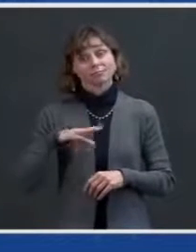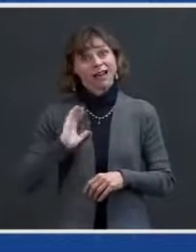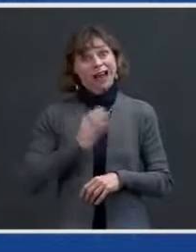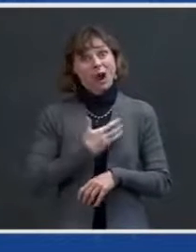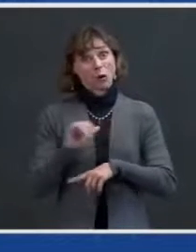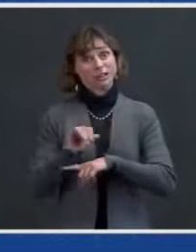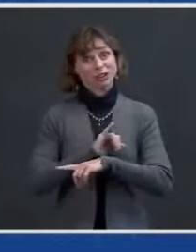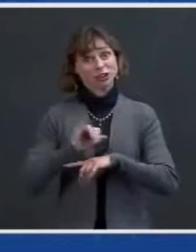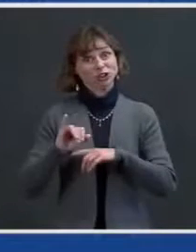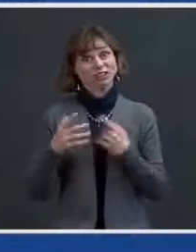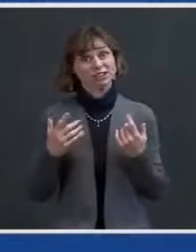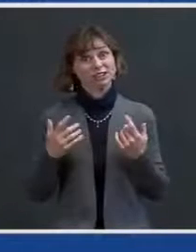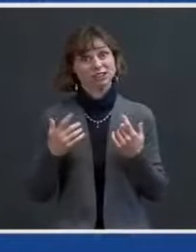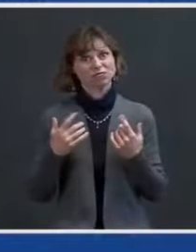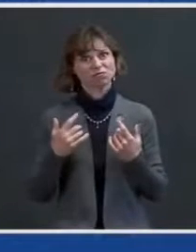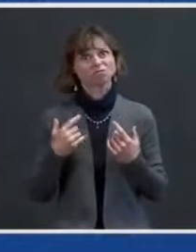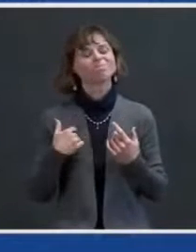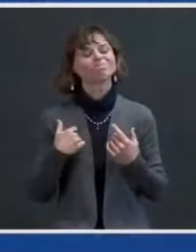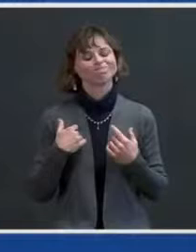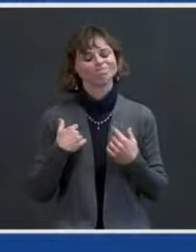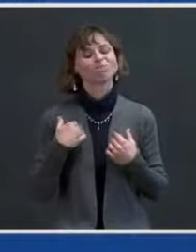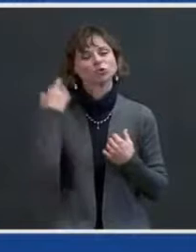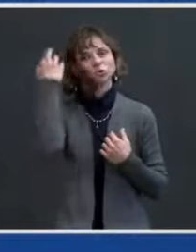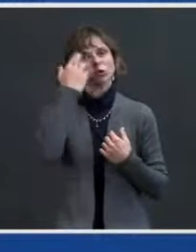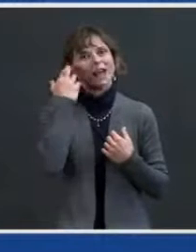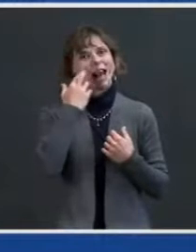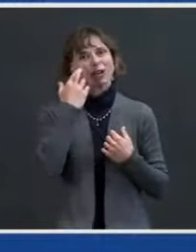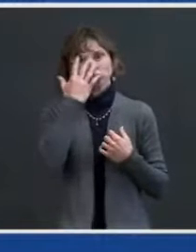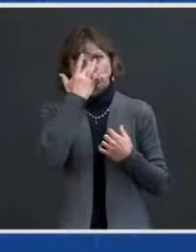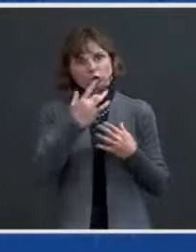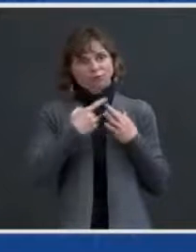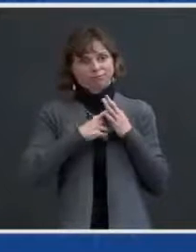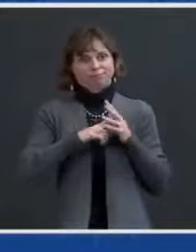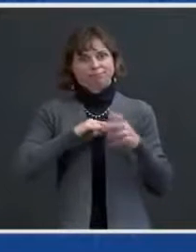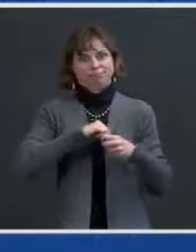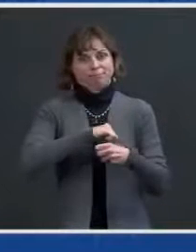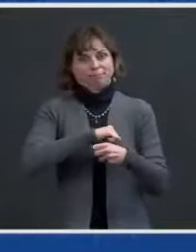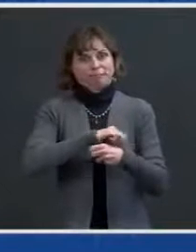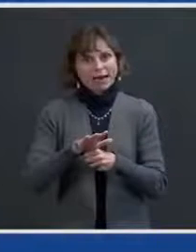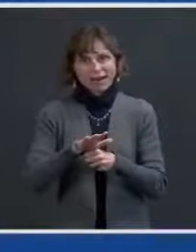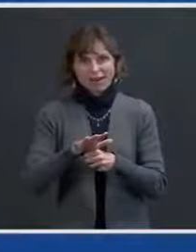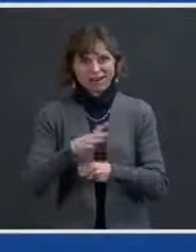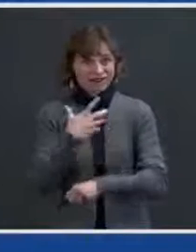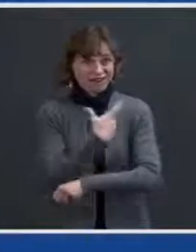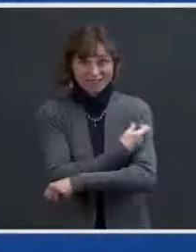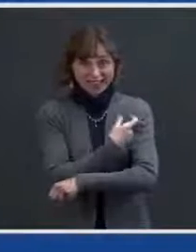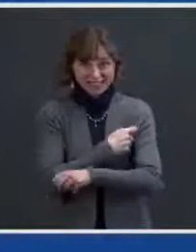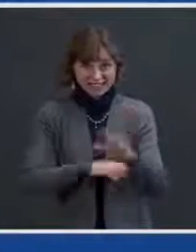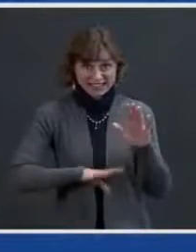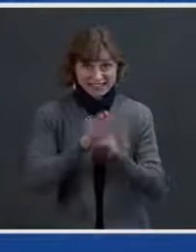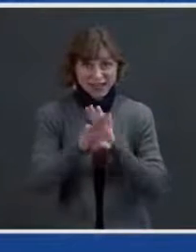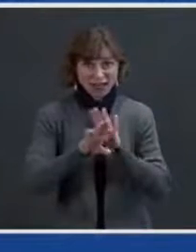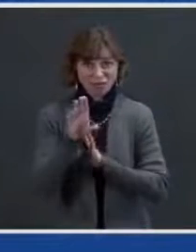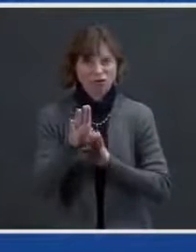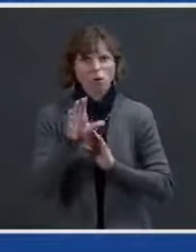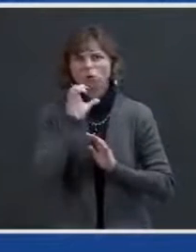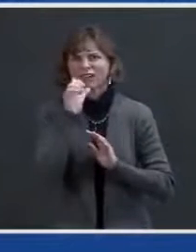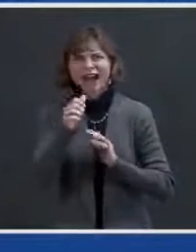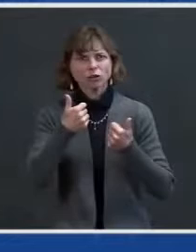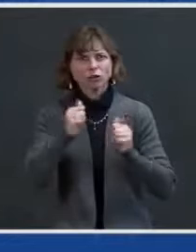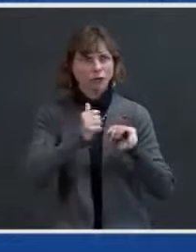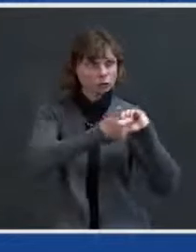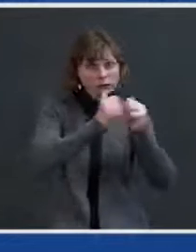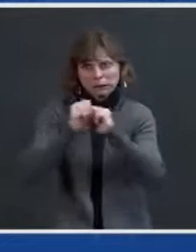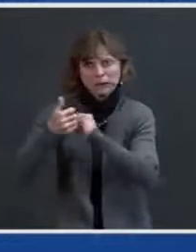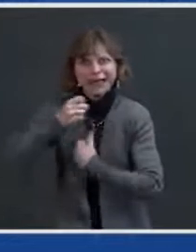realized in the early days of the pandemic, the vaccine development, it wasn't a race against each other's as